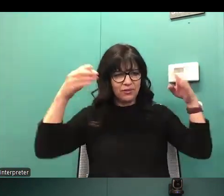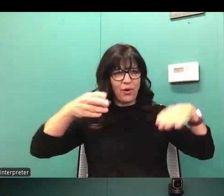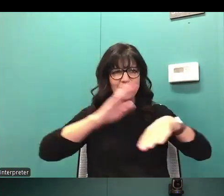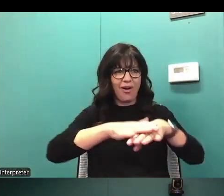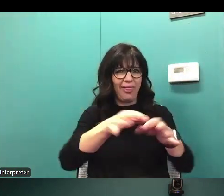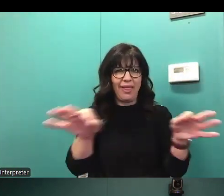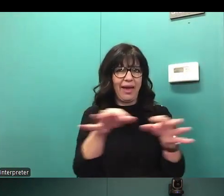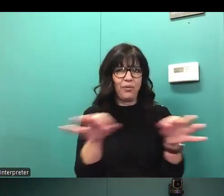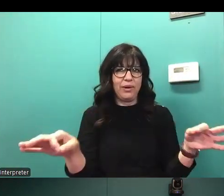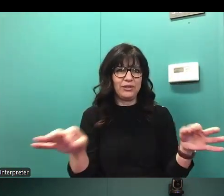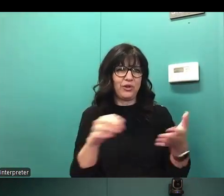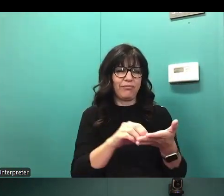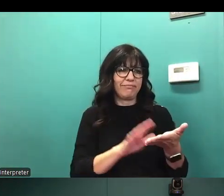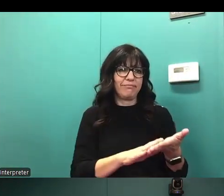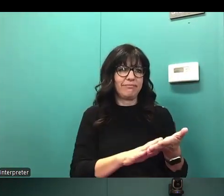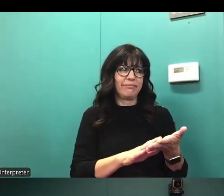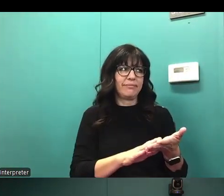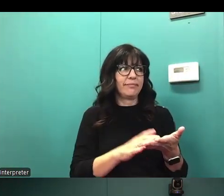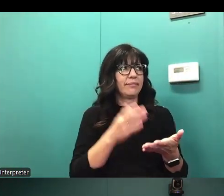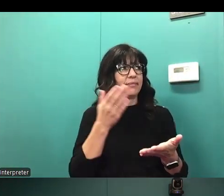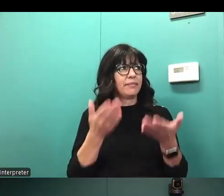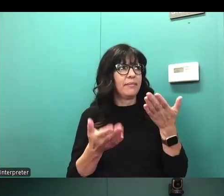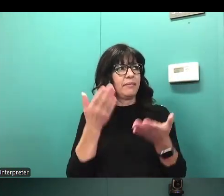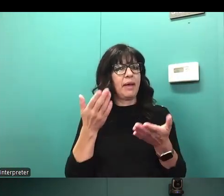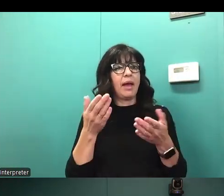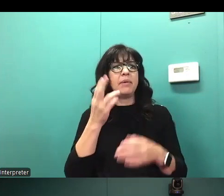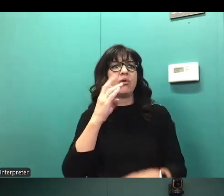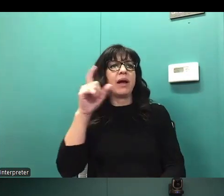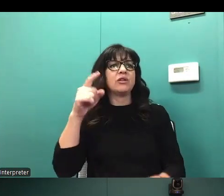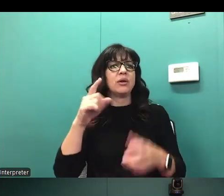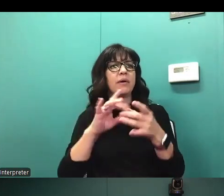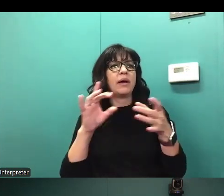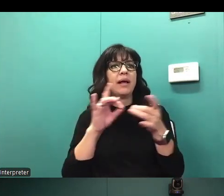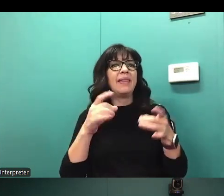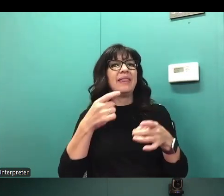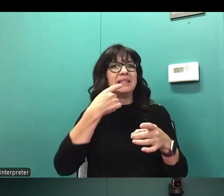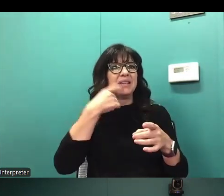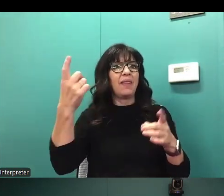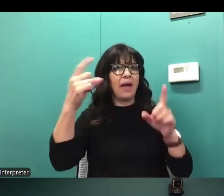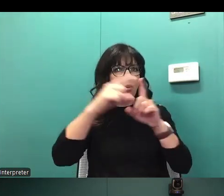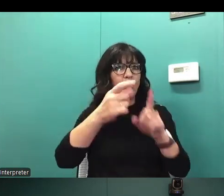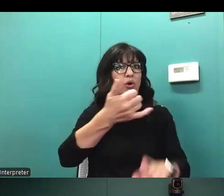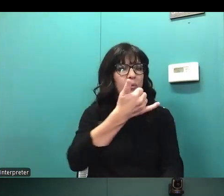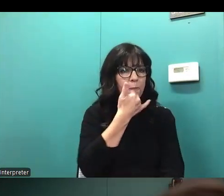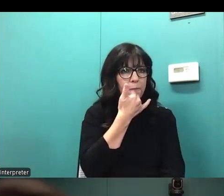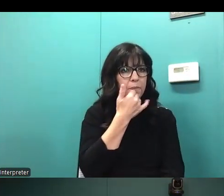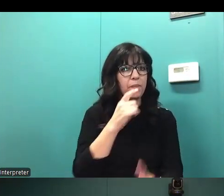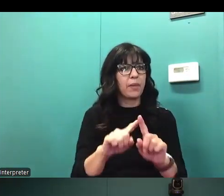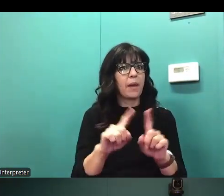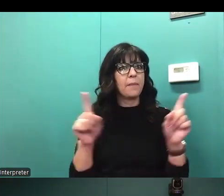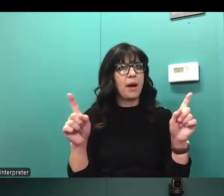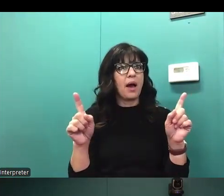more on the language, so just writing down, you know, like maybe, like Rachel said, they said the word wrong, but you know, it's, you know, because of